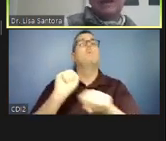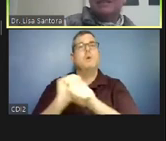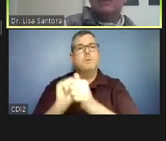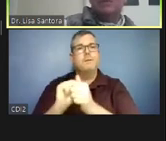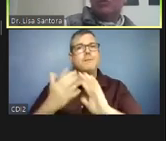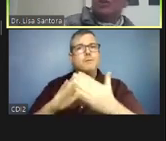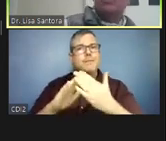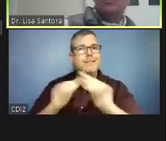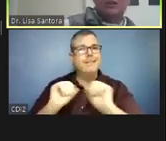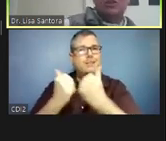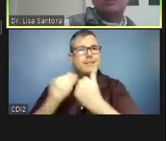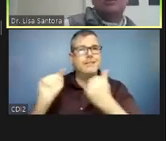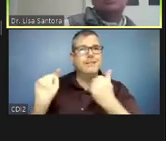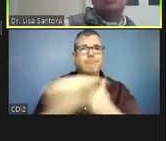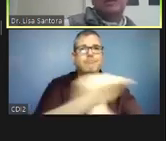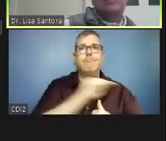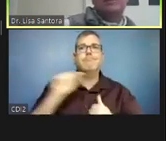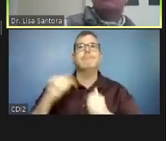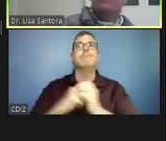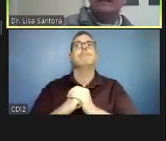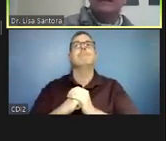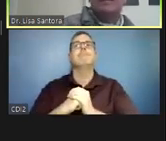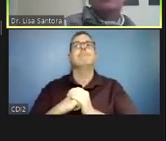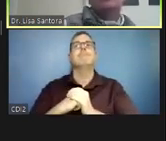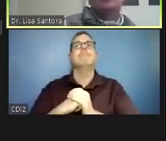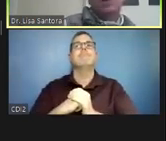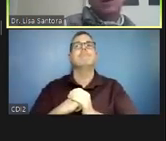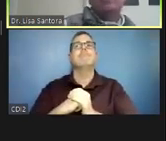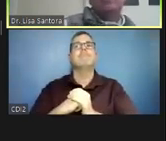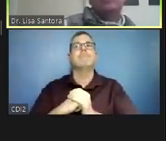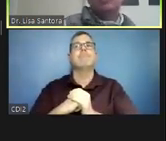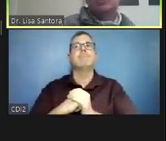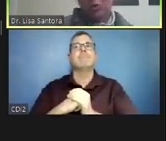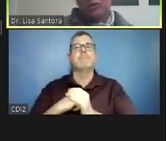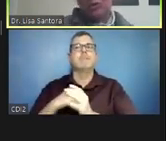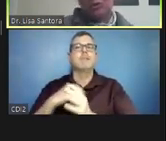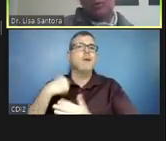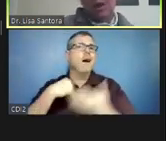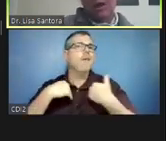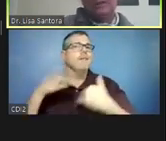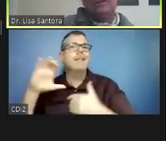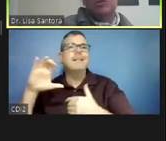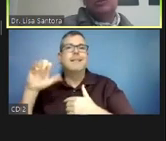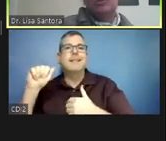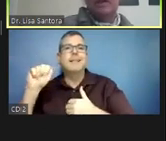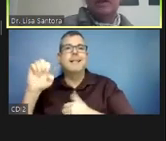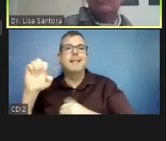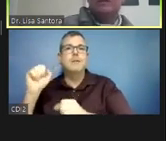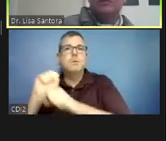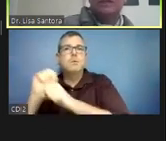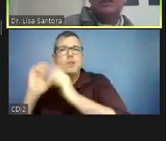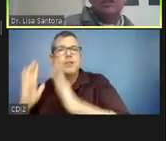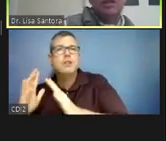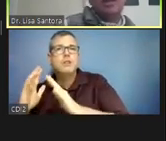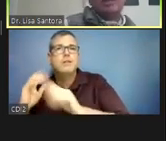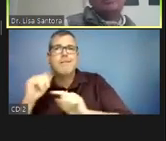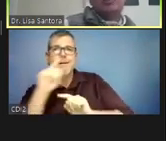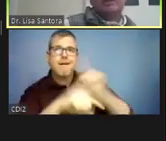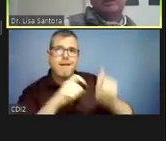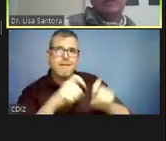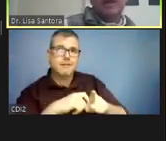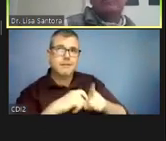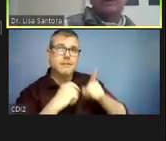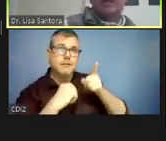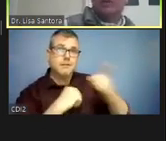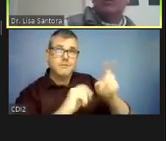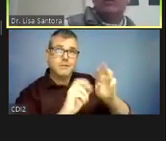be able to ask them some critical questions to ensure that they're ready to go to the pod. And so ensuring they have transportation and ensuring